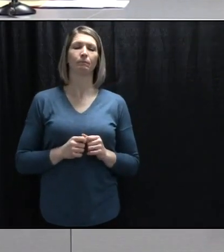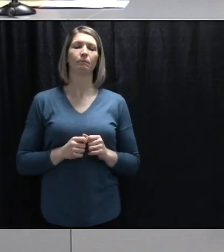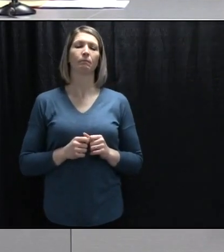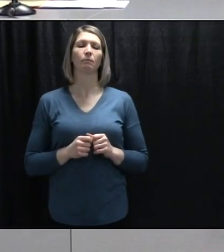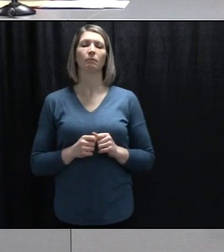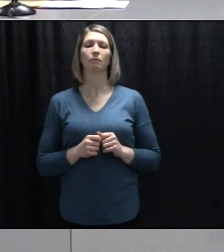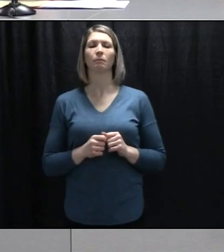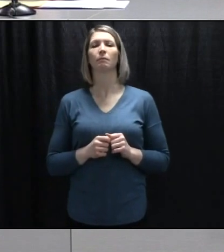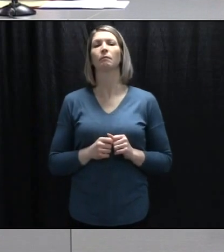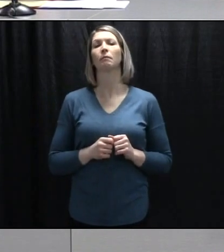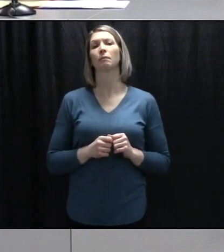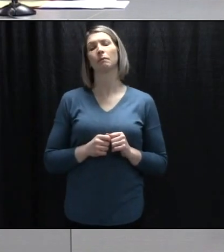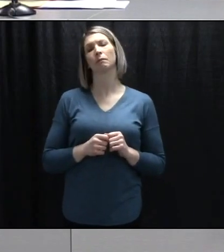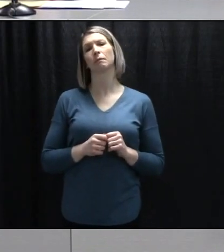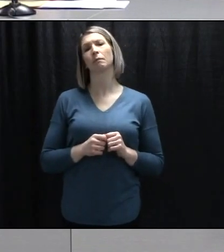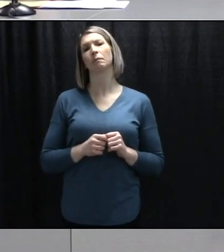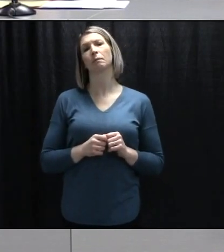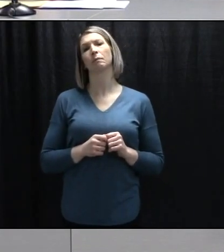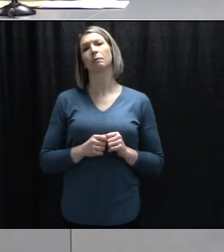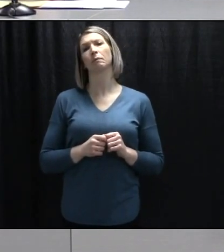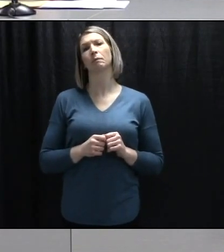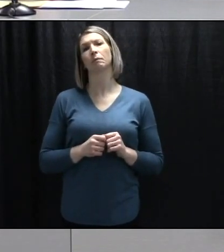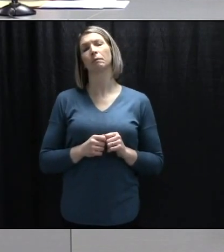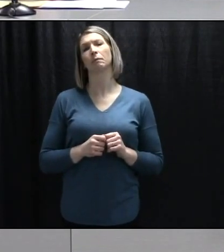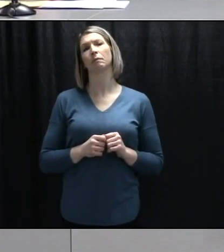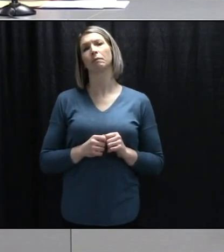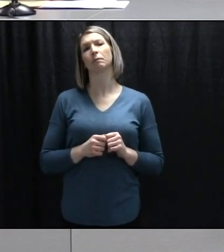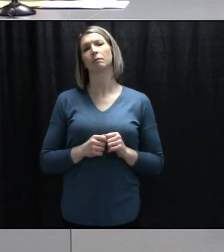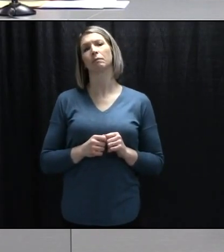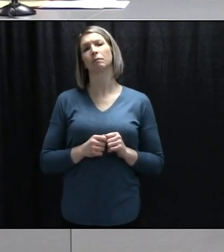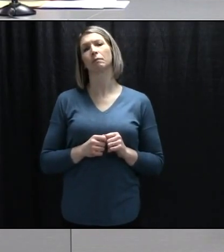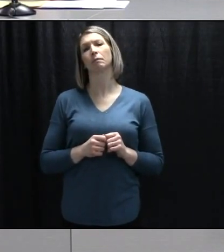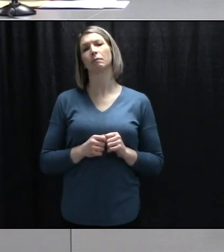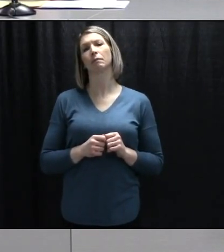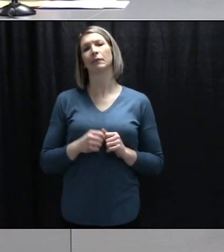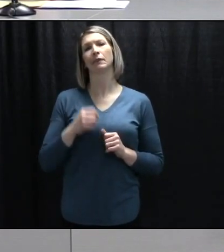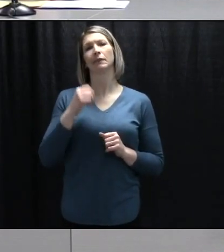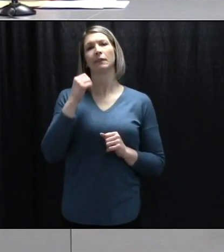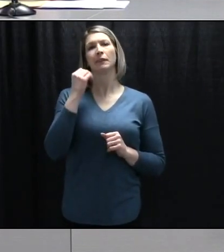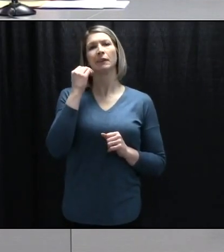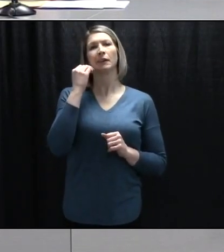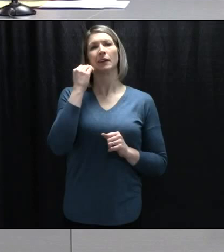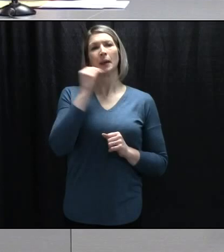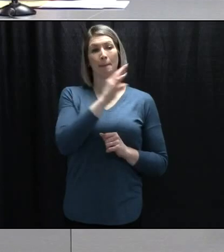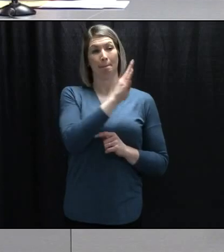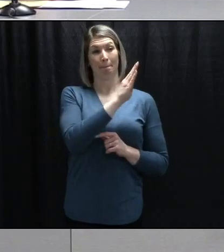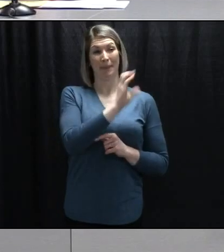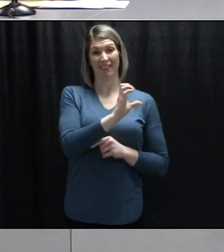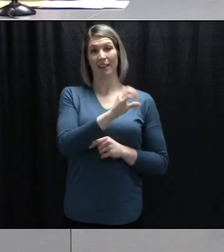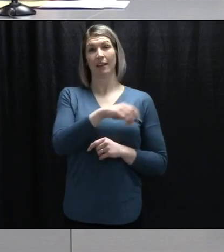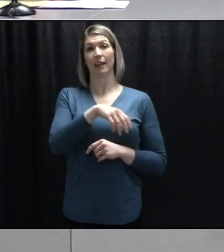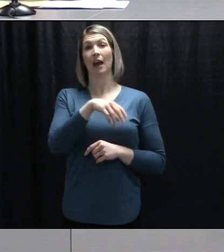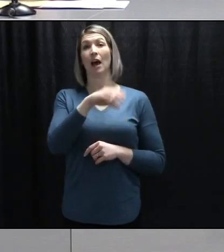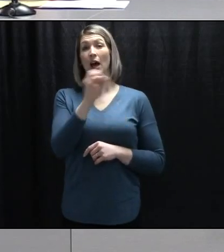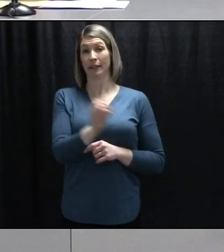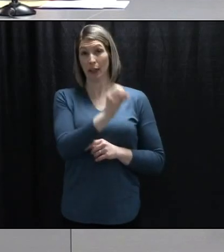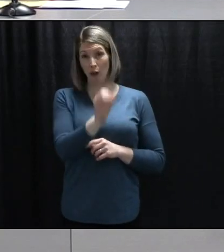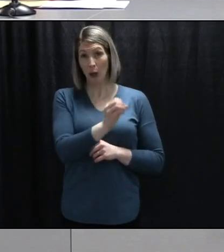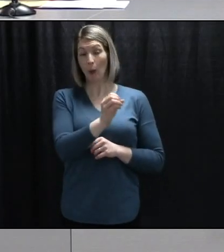a question that Peter Jackson had asked, that in BC, Ontario, New Brunswick, and